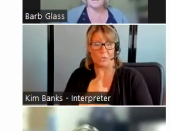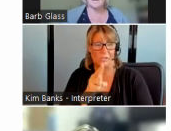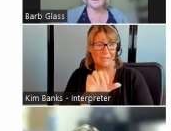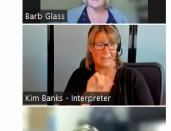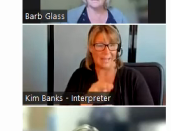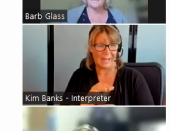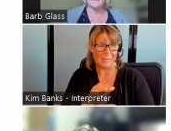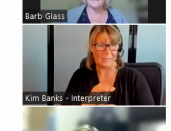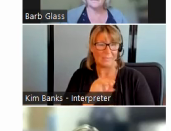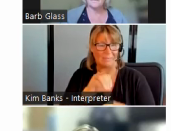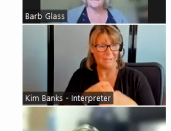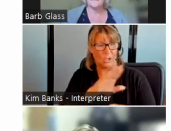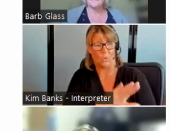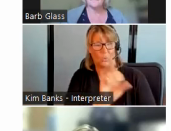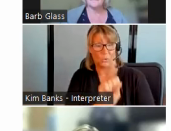your organization.